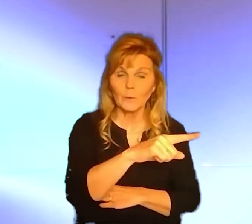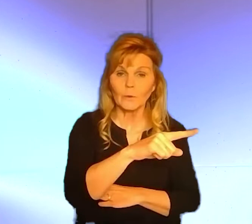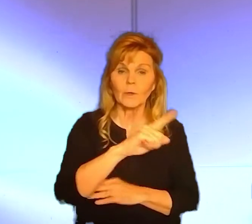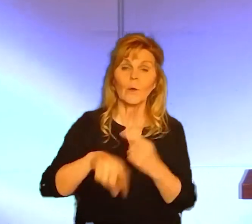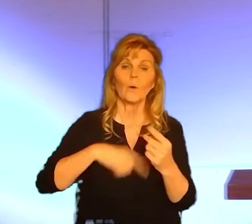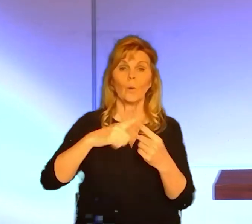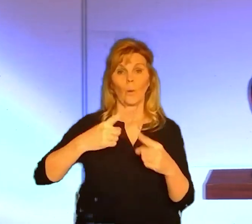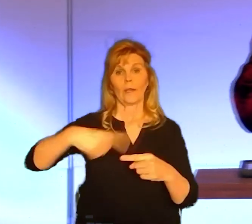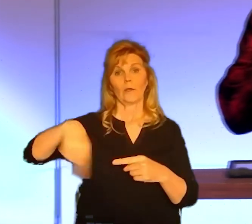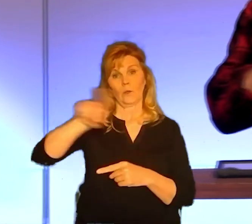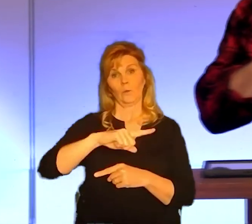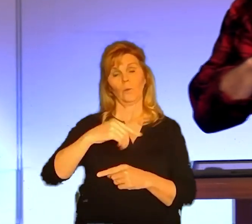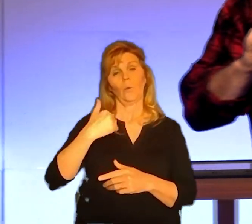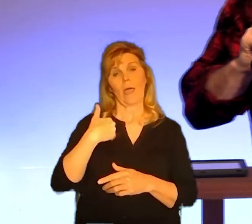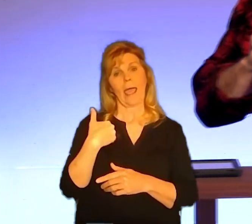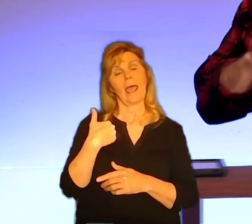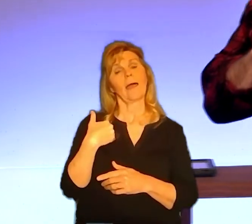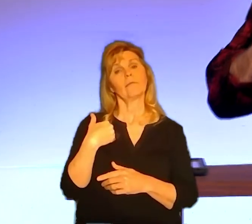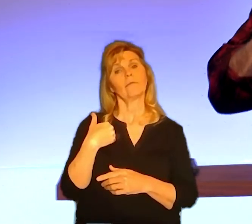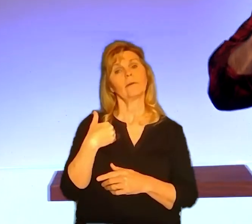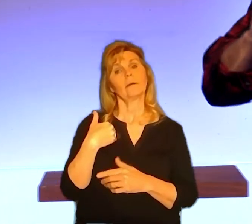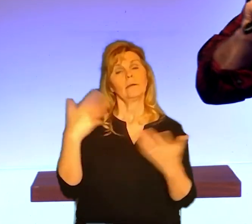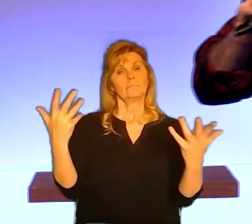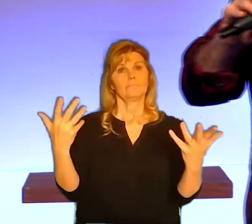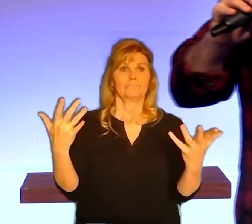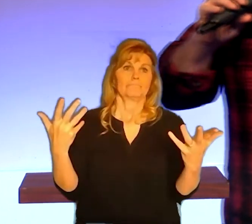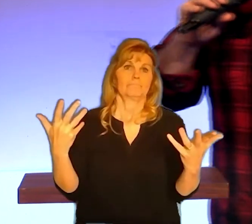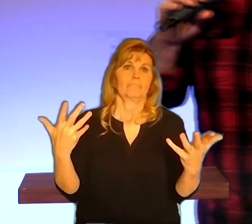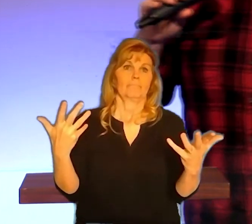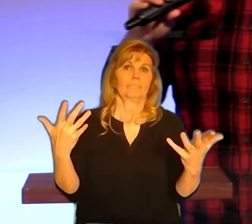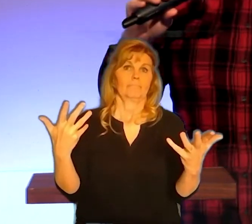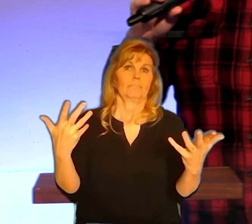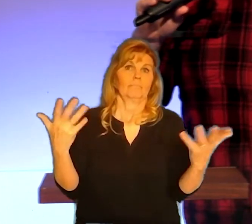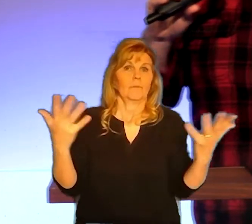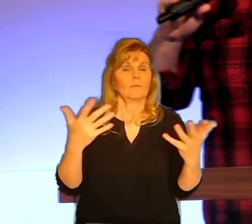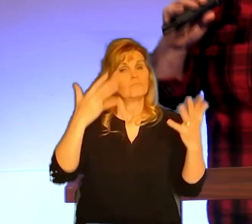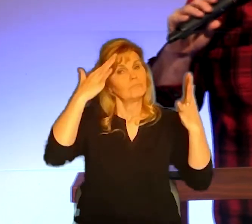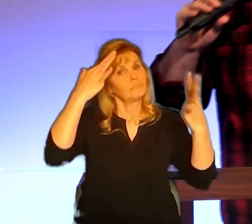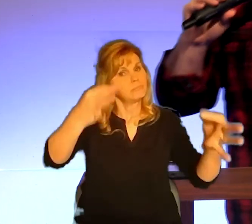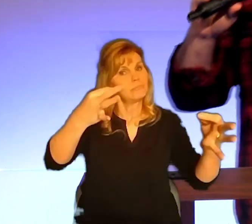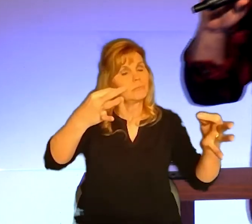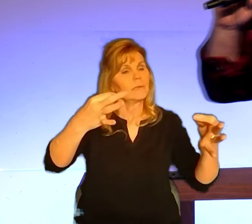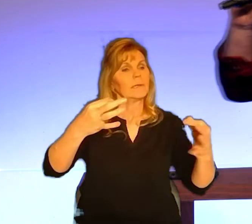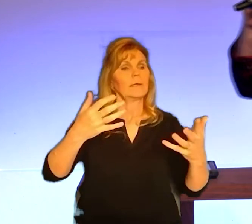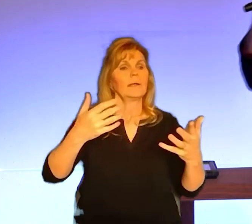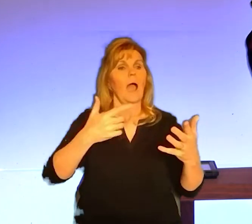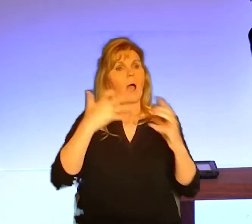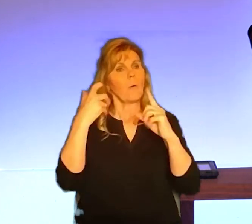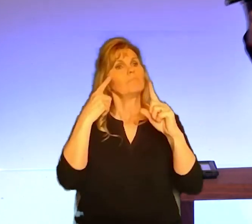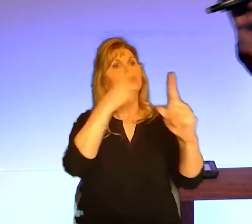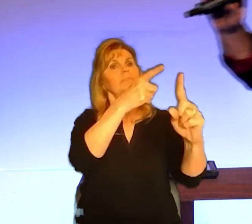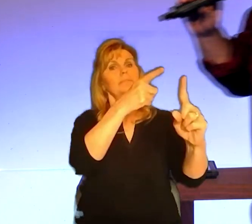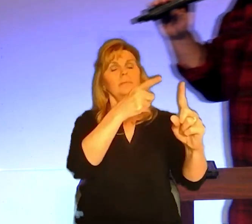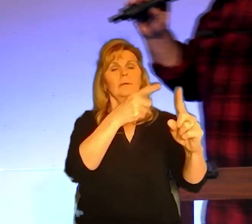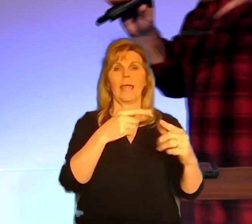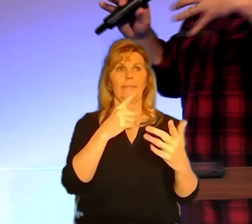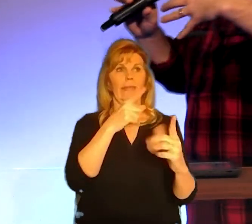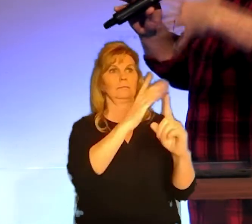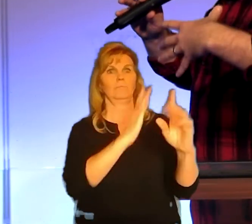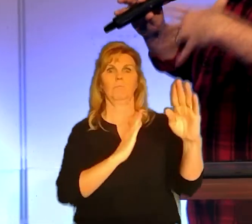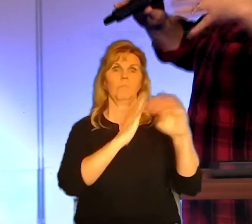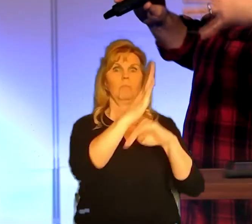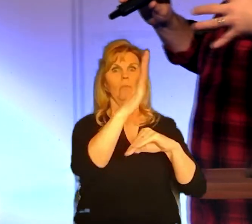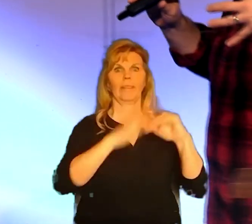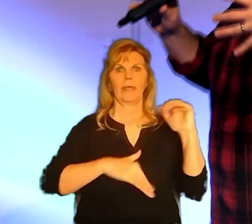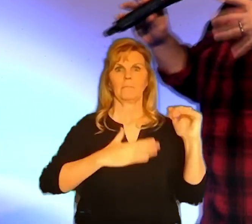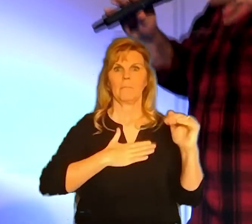in a position that is beyond your own capacity or your ability or your gifts or your